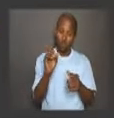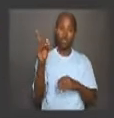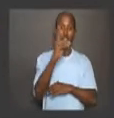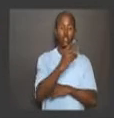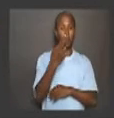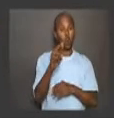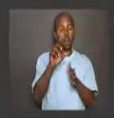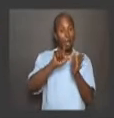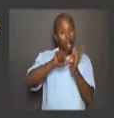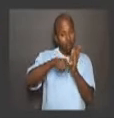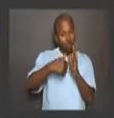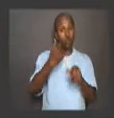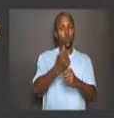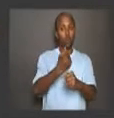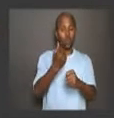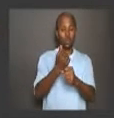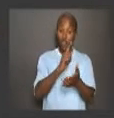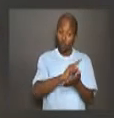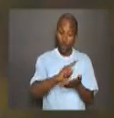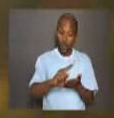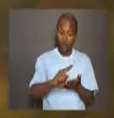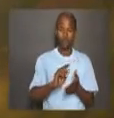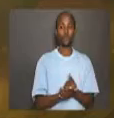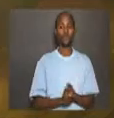or hours of work a week.